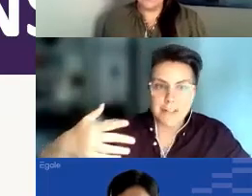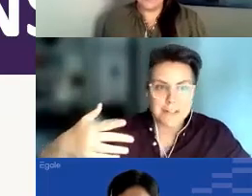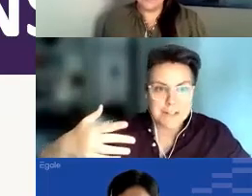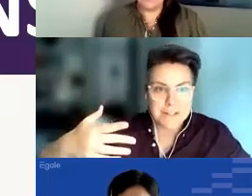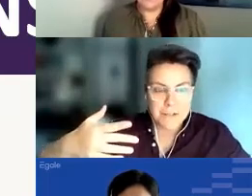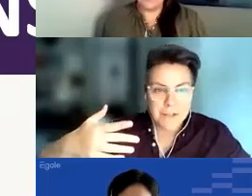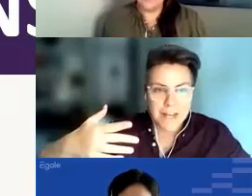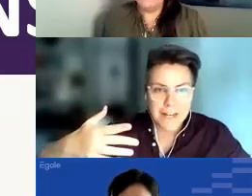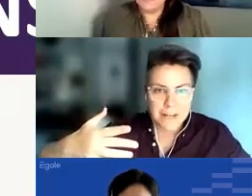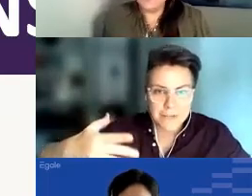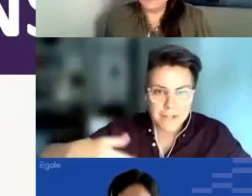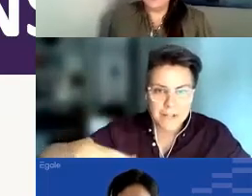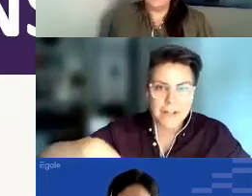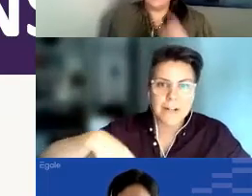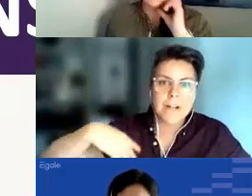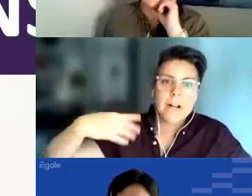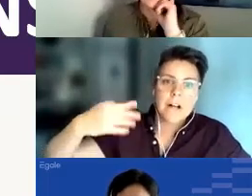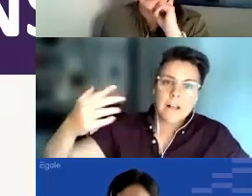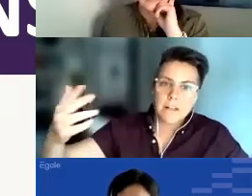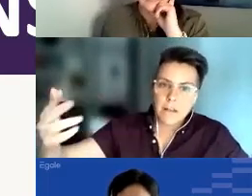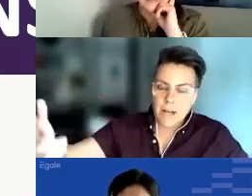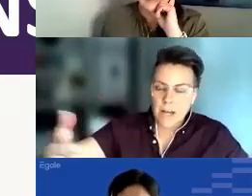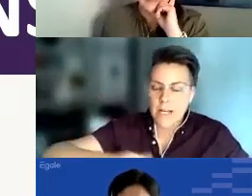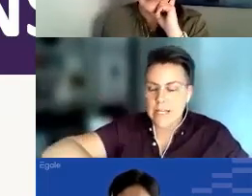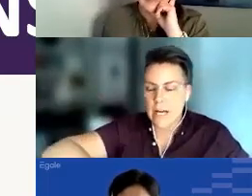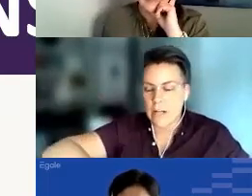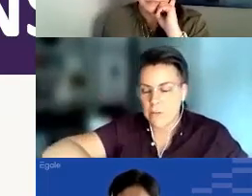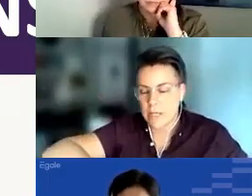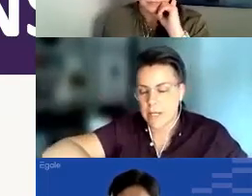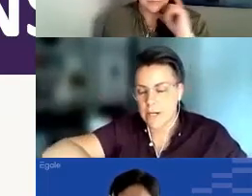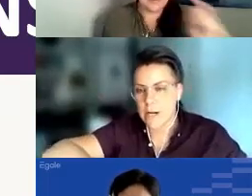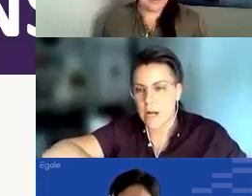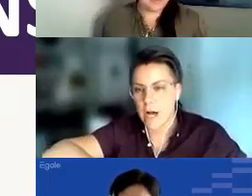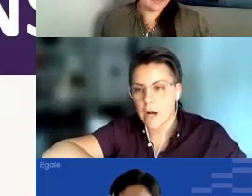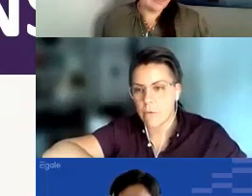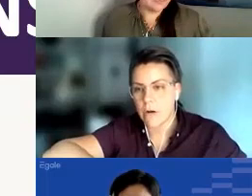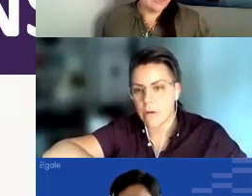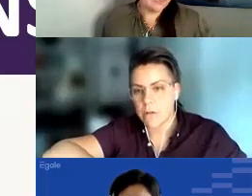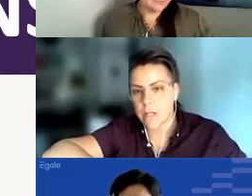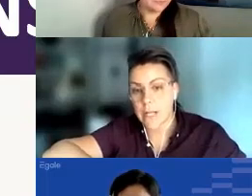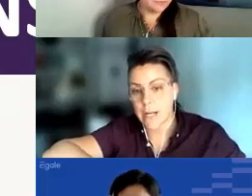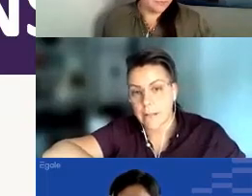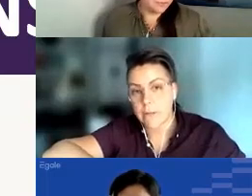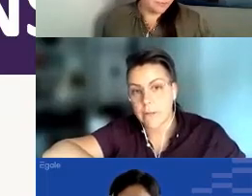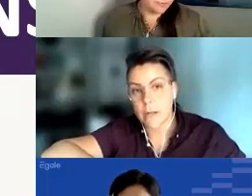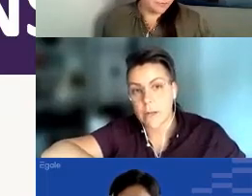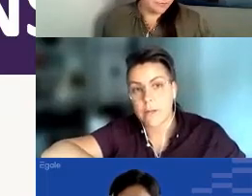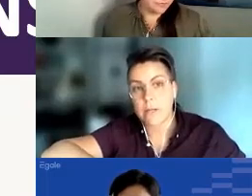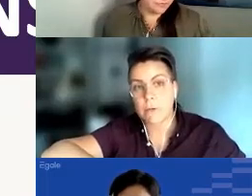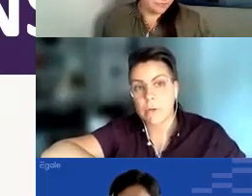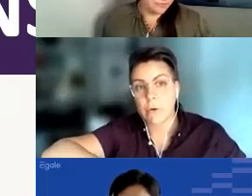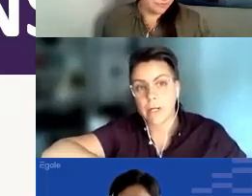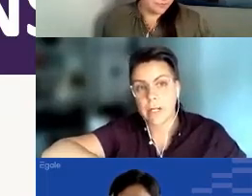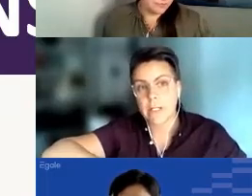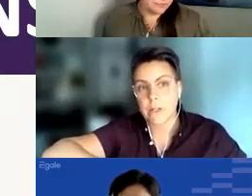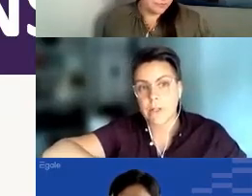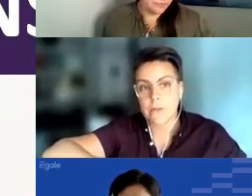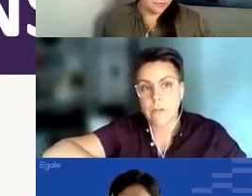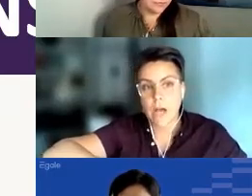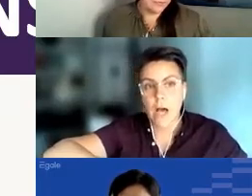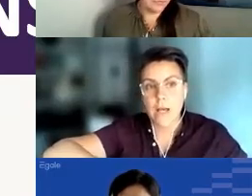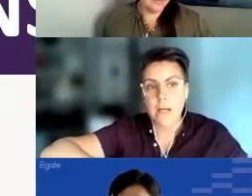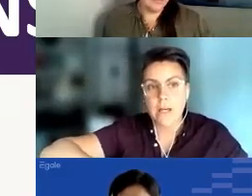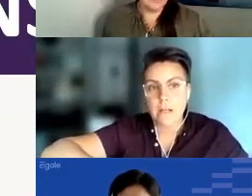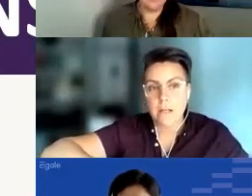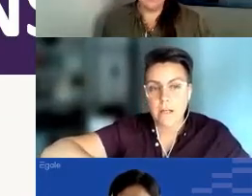our newsletters. So the NIA newsletter, the Egale newsletter. We also connected with community